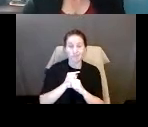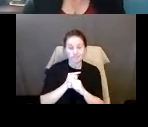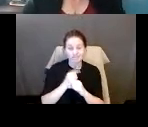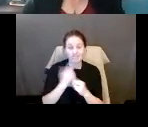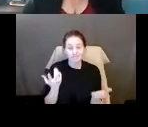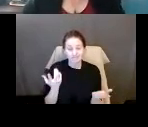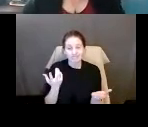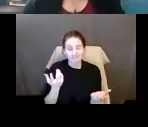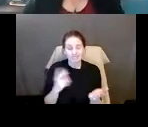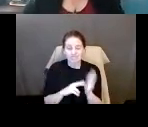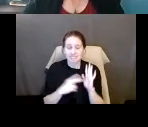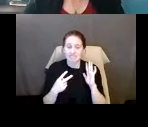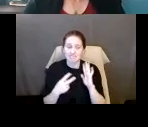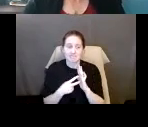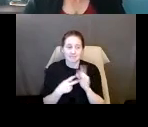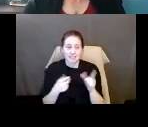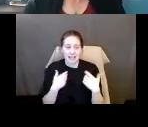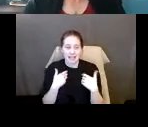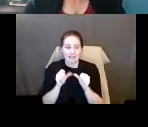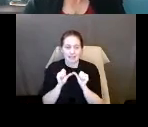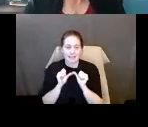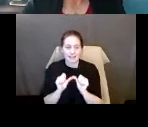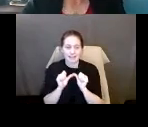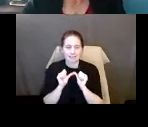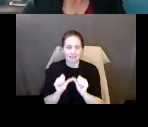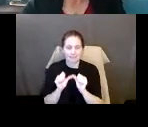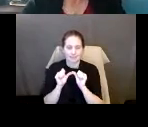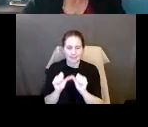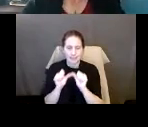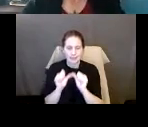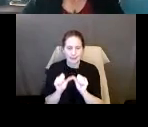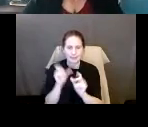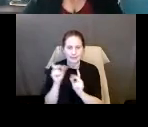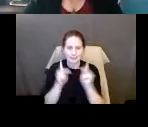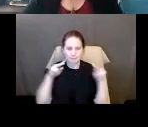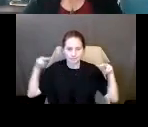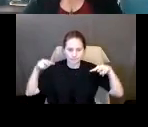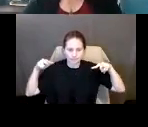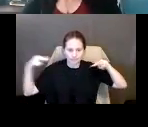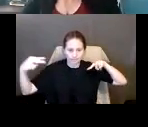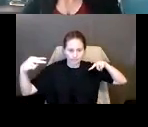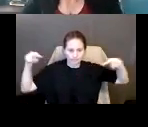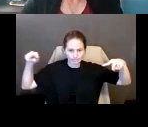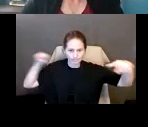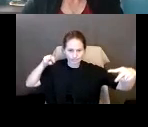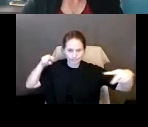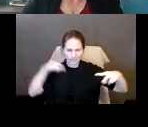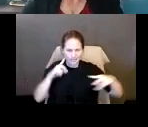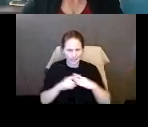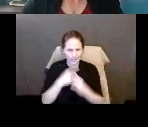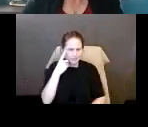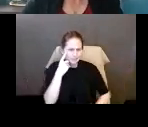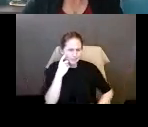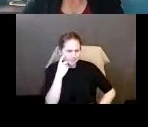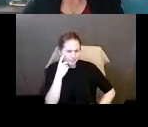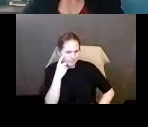Essentially, there are continuous numbers of eyes watching people there. And you start to question,